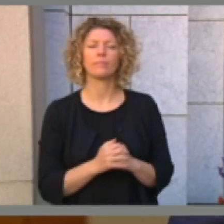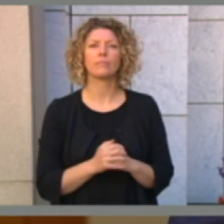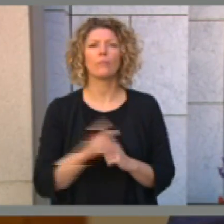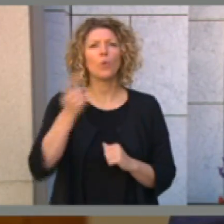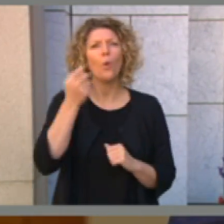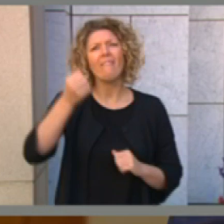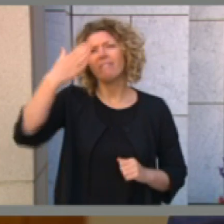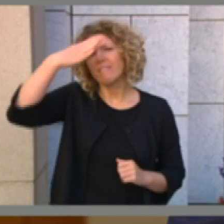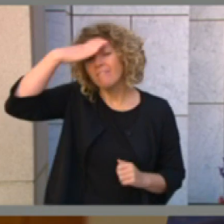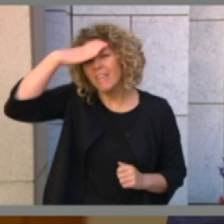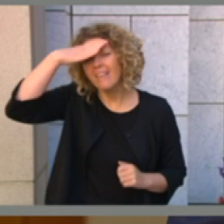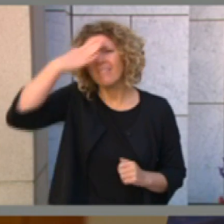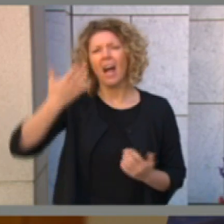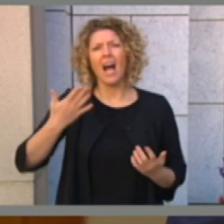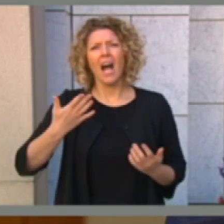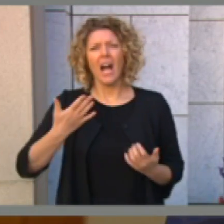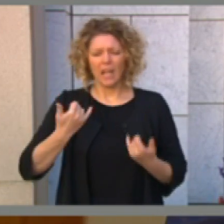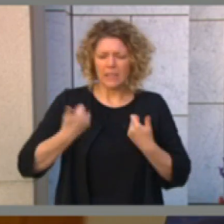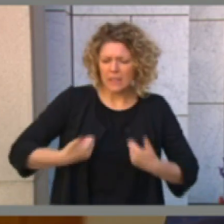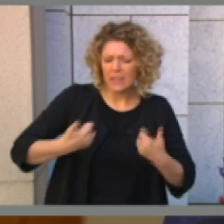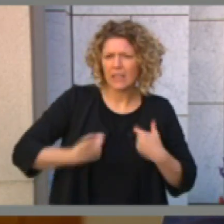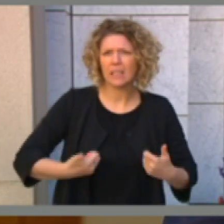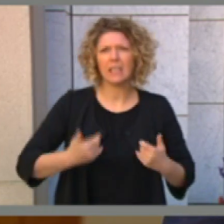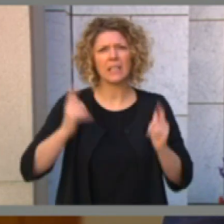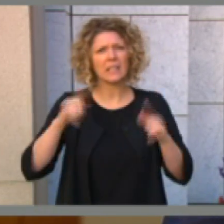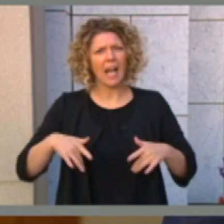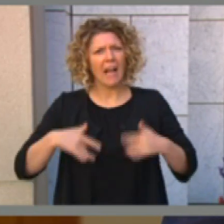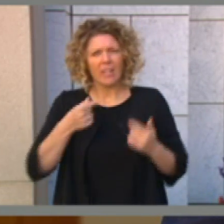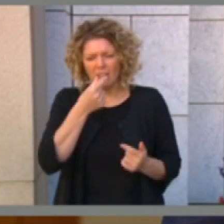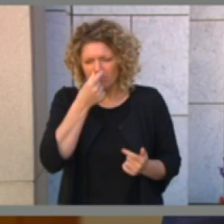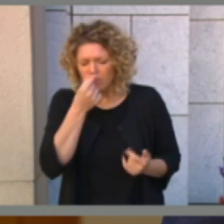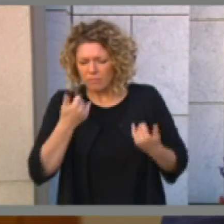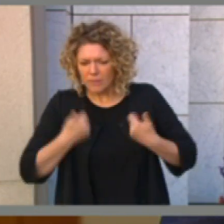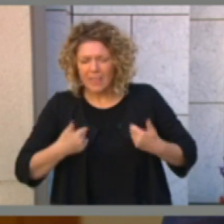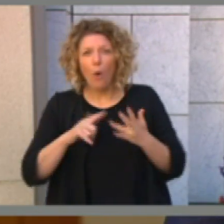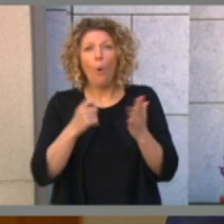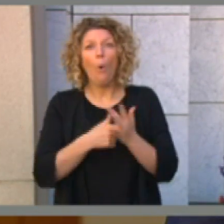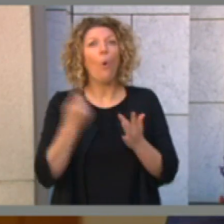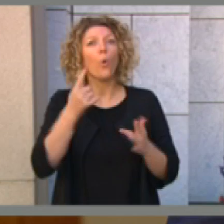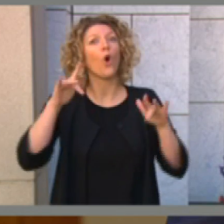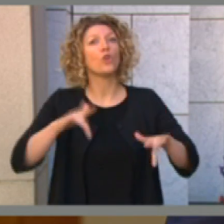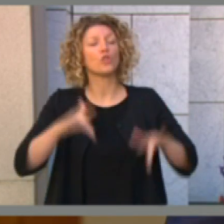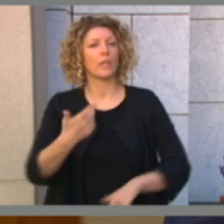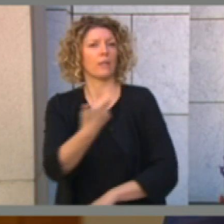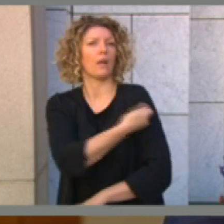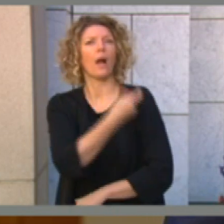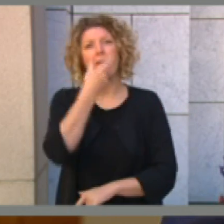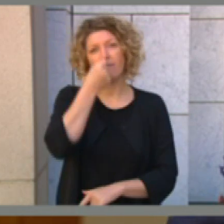fever or symptoms or acute respiratory infection symptoms. Those who have not been vaccinated against